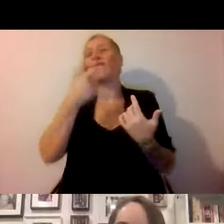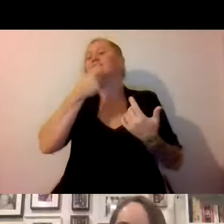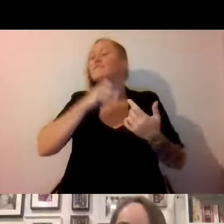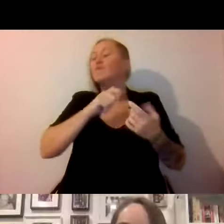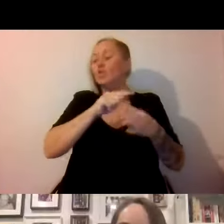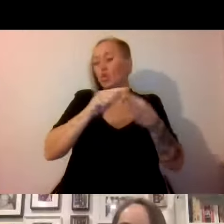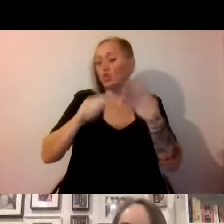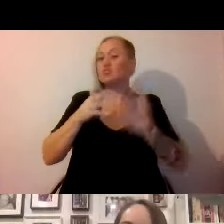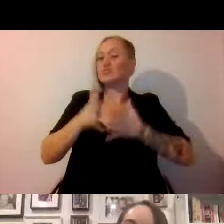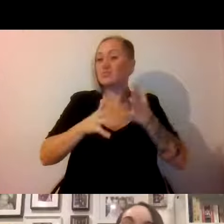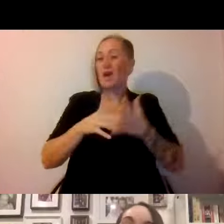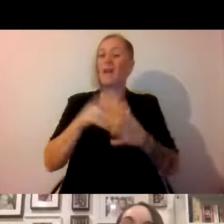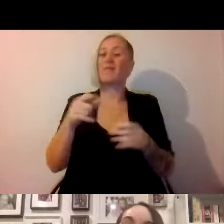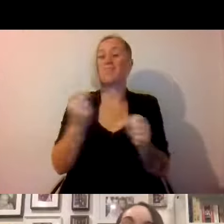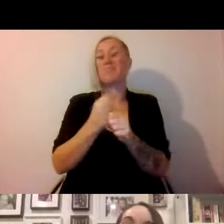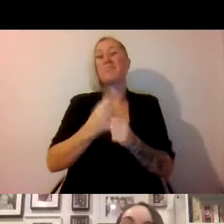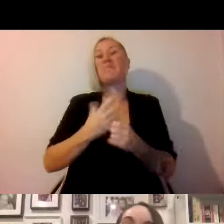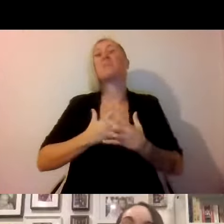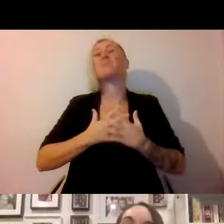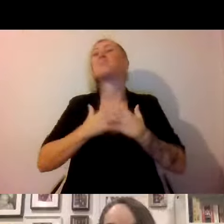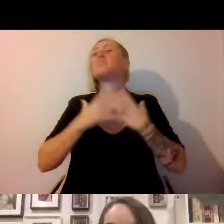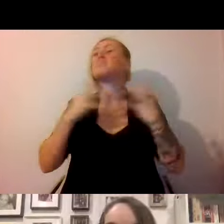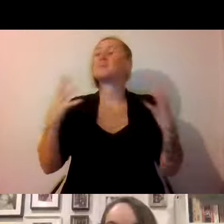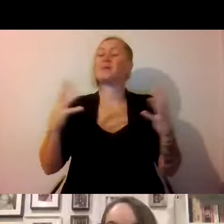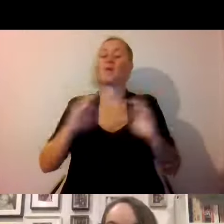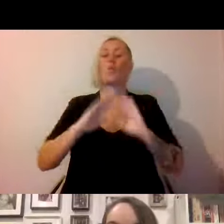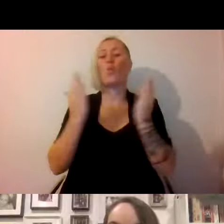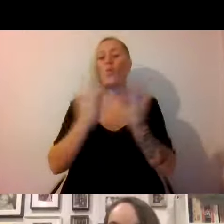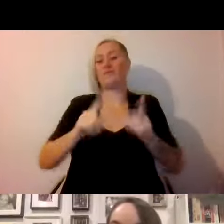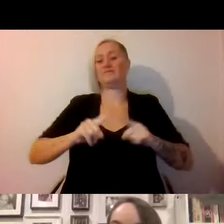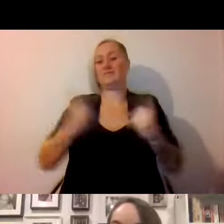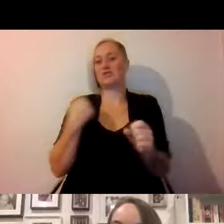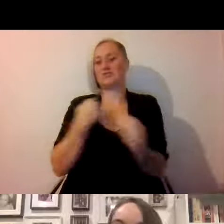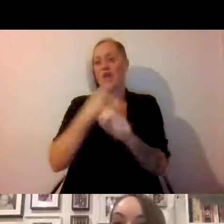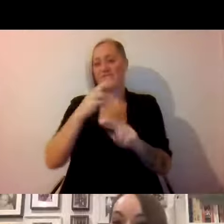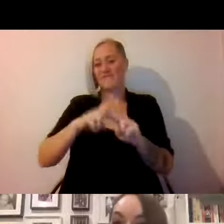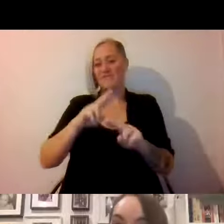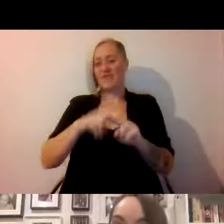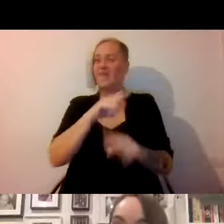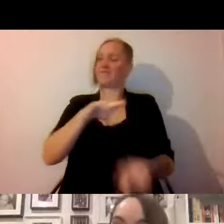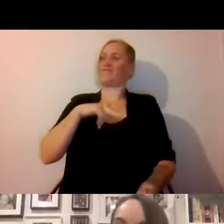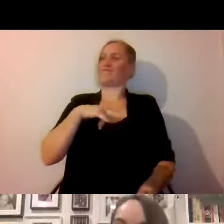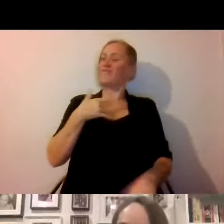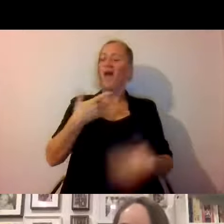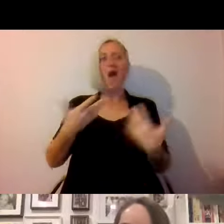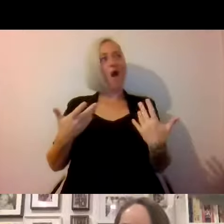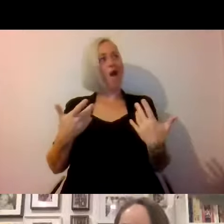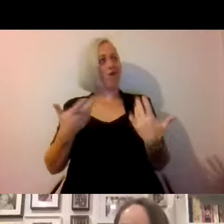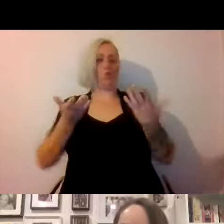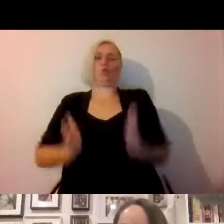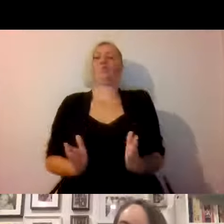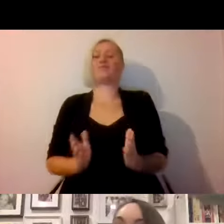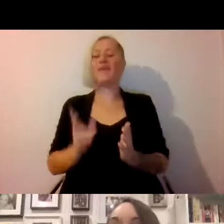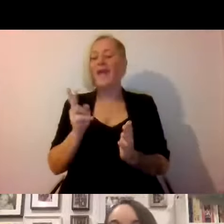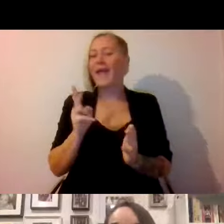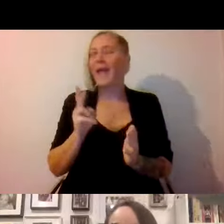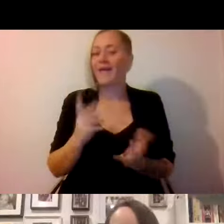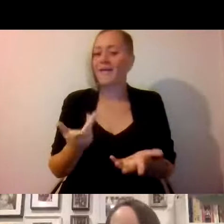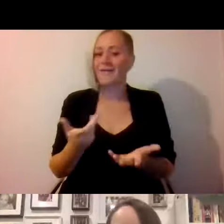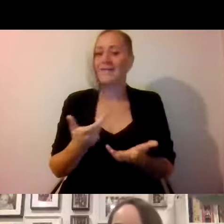and that made just the world of difference to my grandfather. He felt humanized for a moment. But